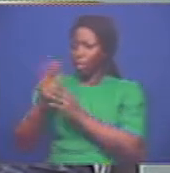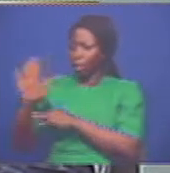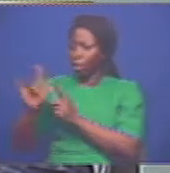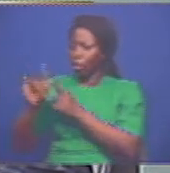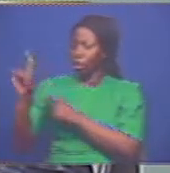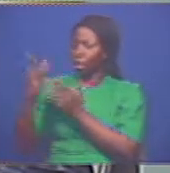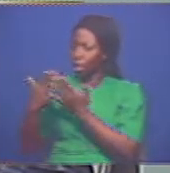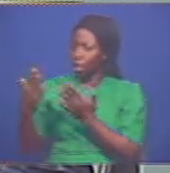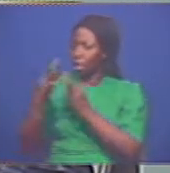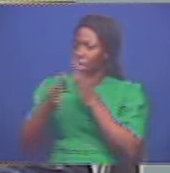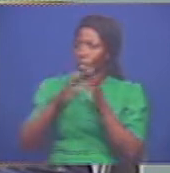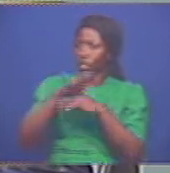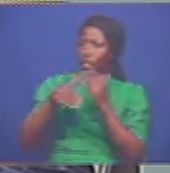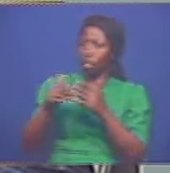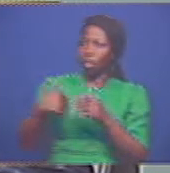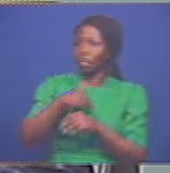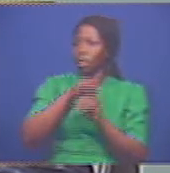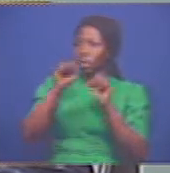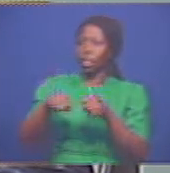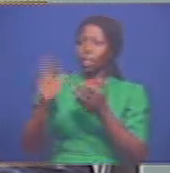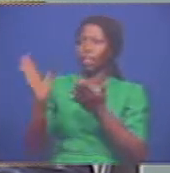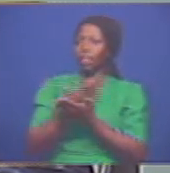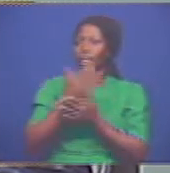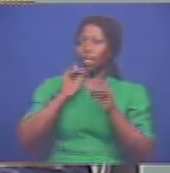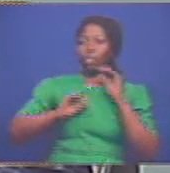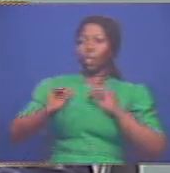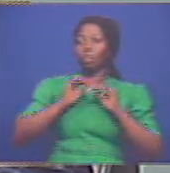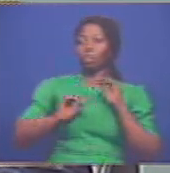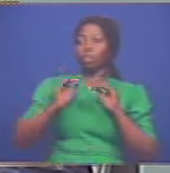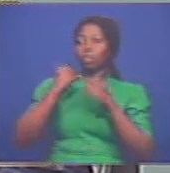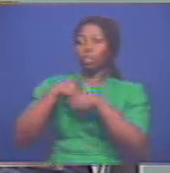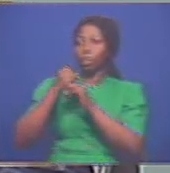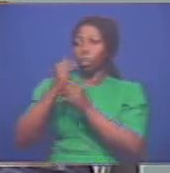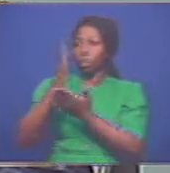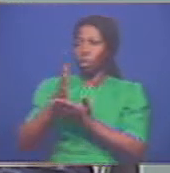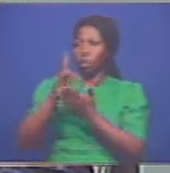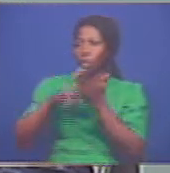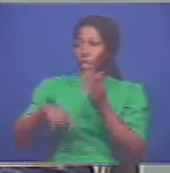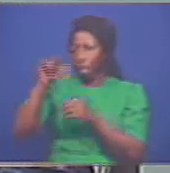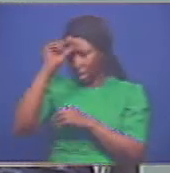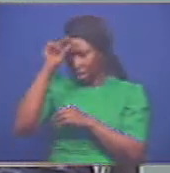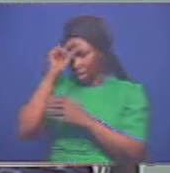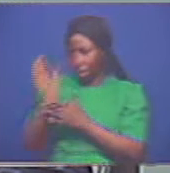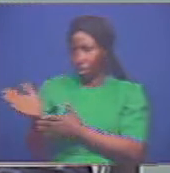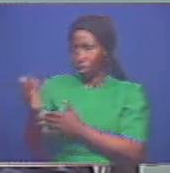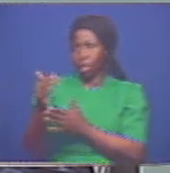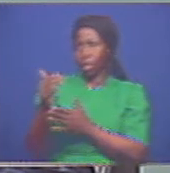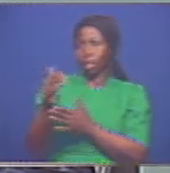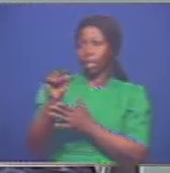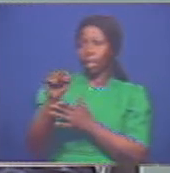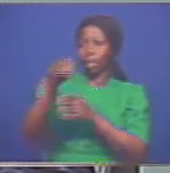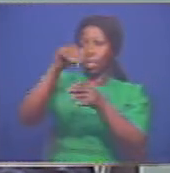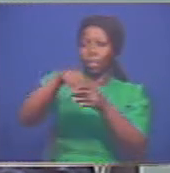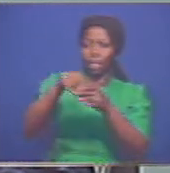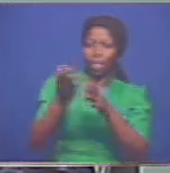thing, if all of us we can fight corruption, we make sure what government correct, it is invested back